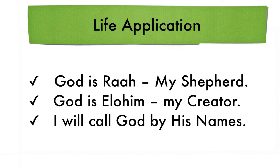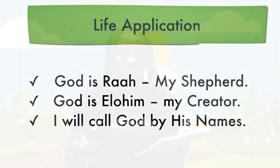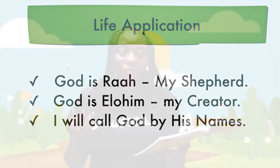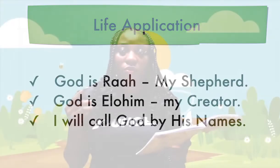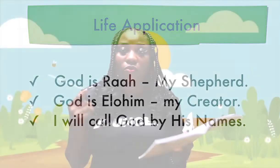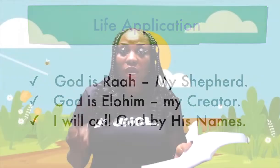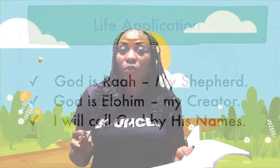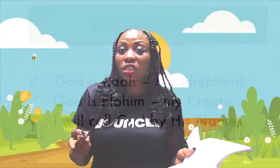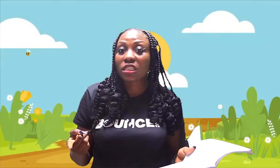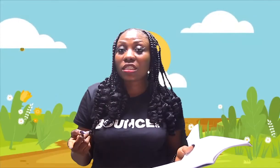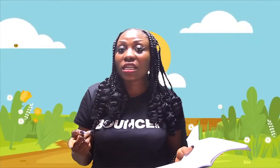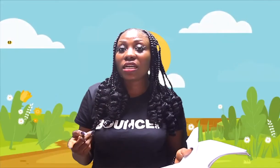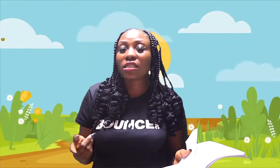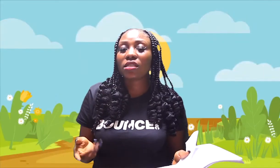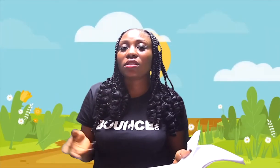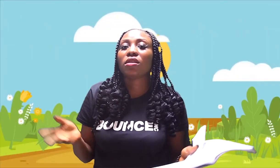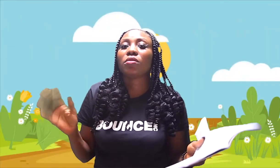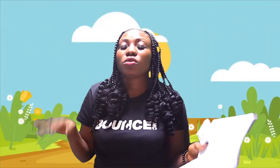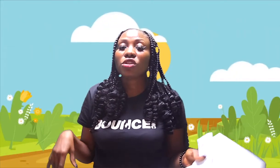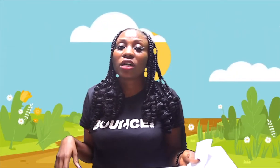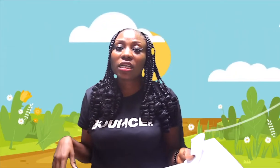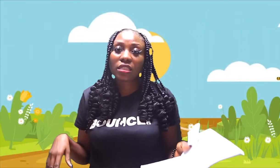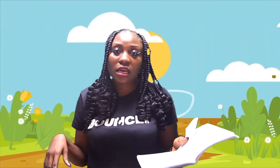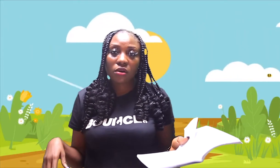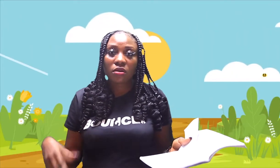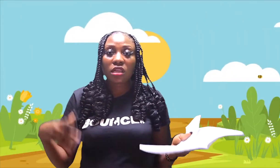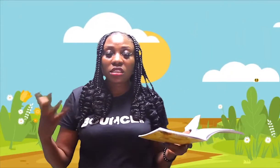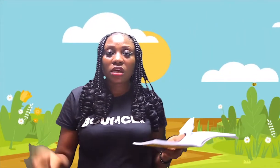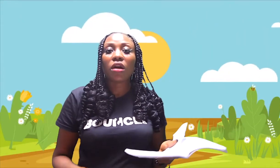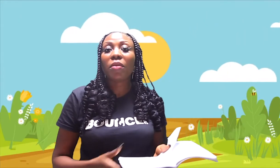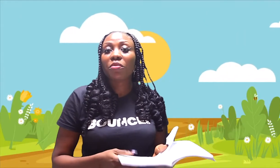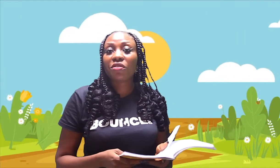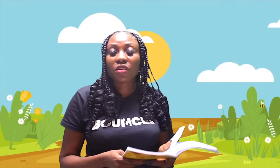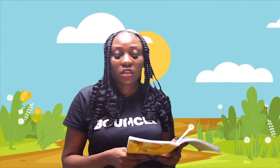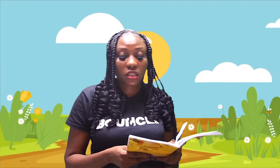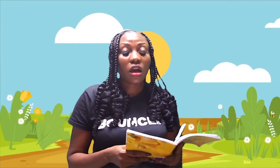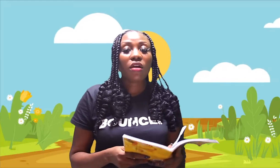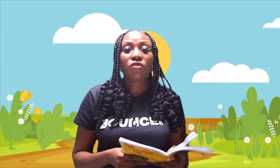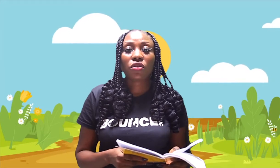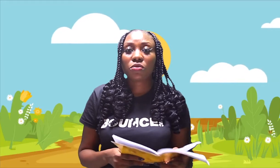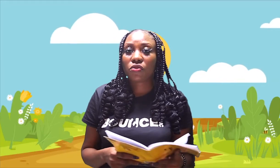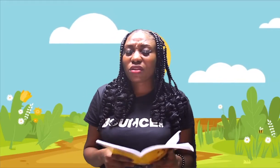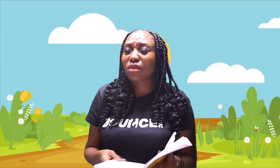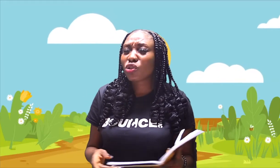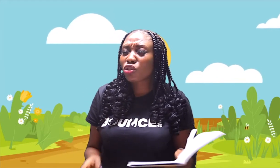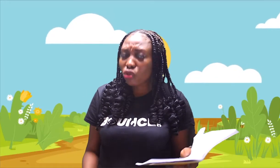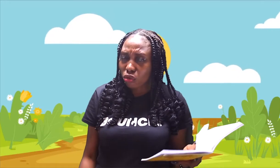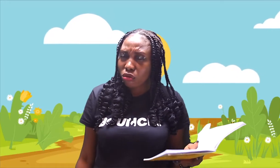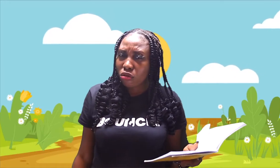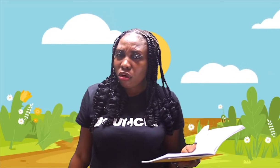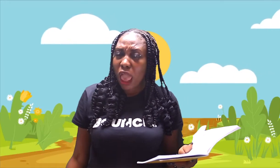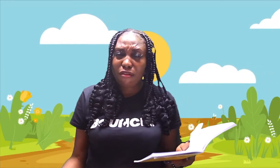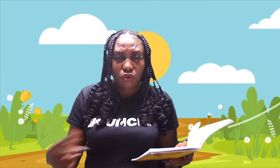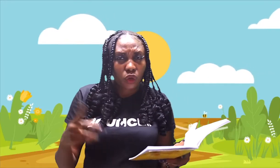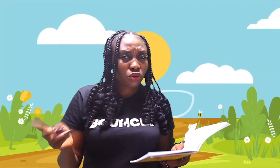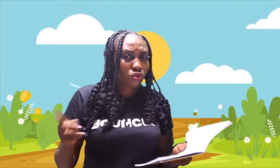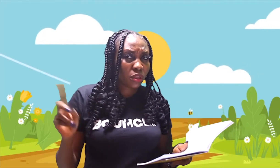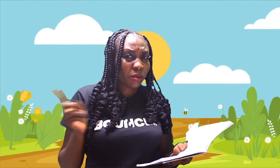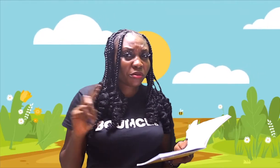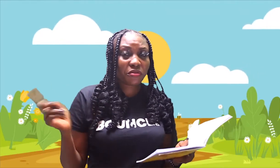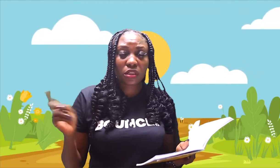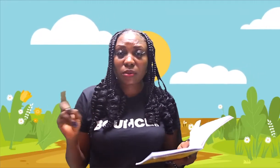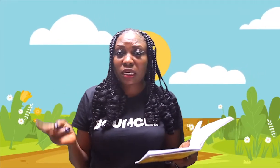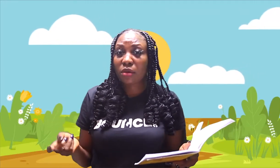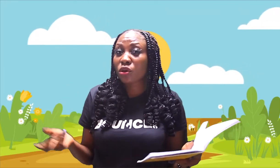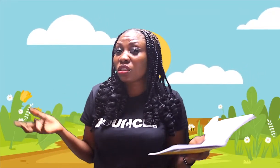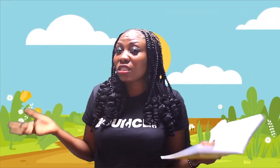names. While we are still standing, put your hands down. Let's take our memory verse for the month. I'm sure everyone knows